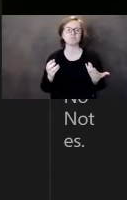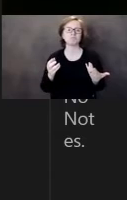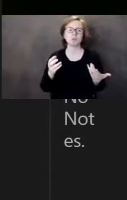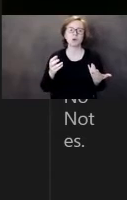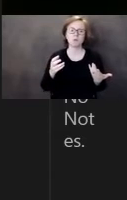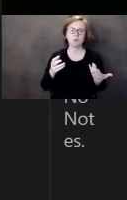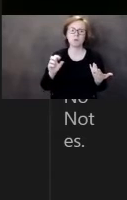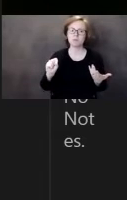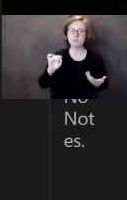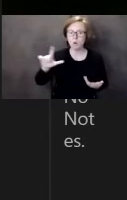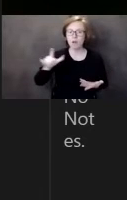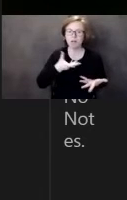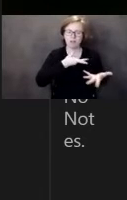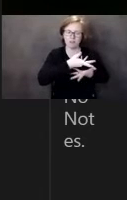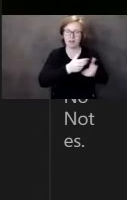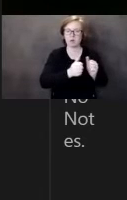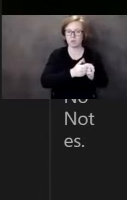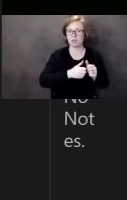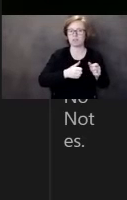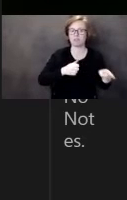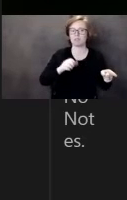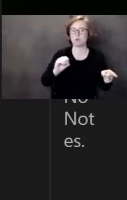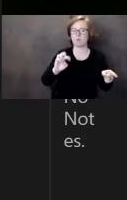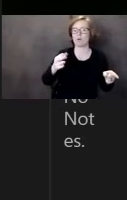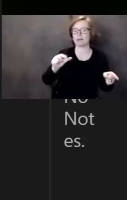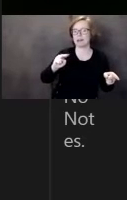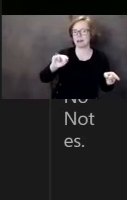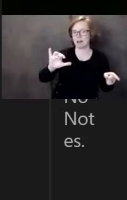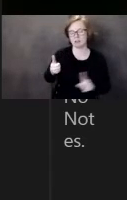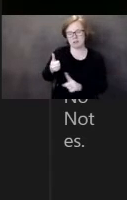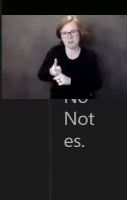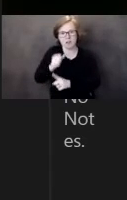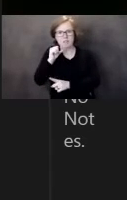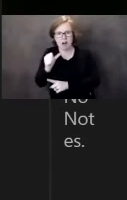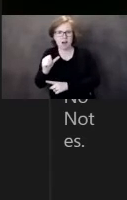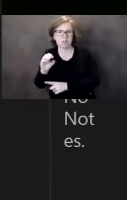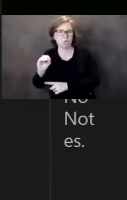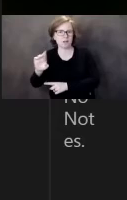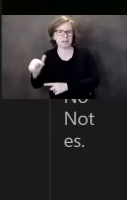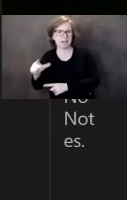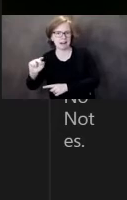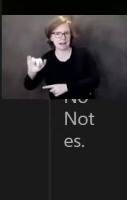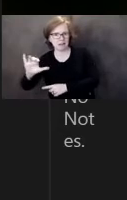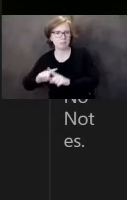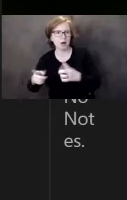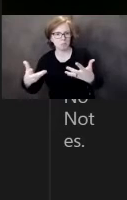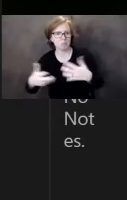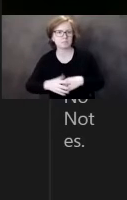stuff. Pores, holes, tunnels from all those rodents. And most of the rodents that we deal with are native.